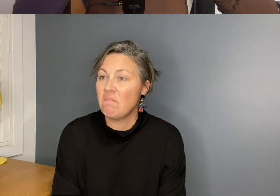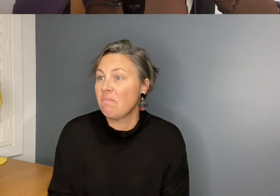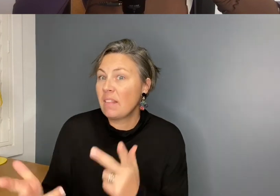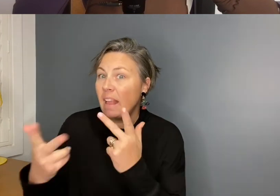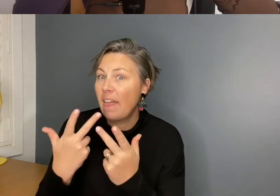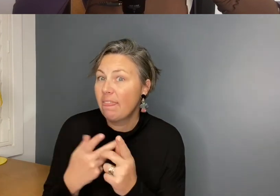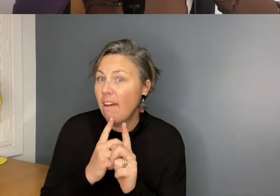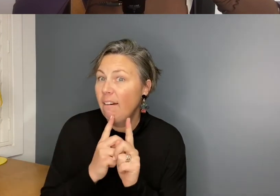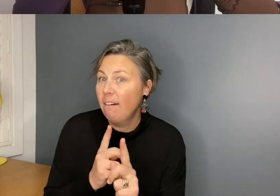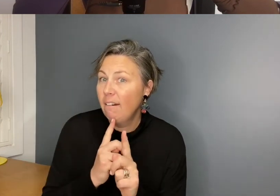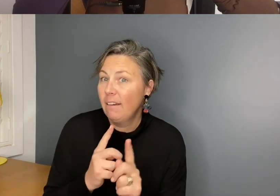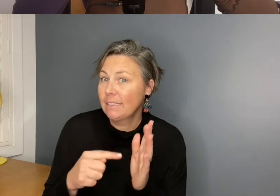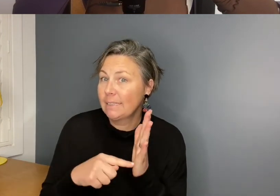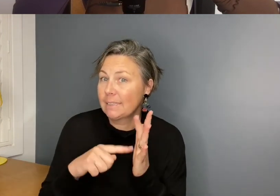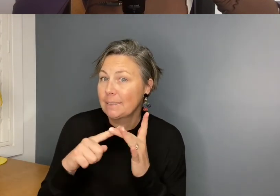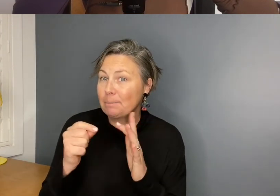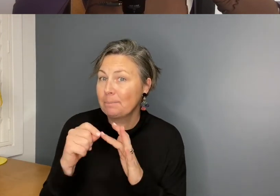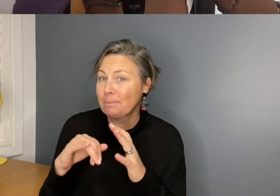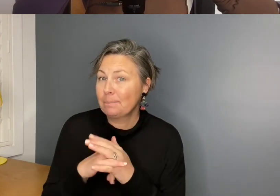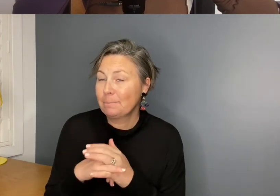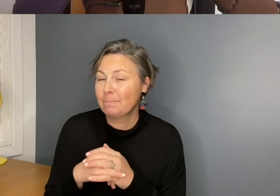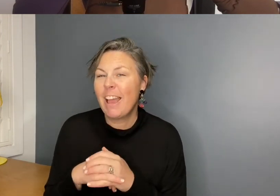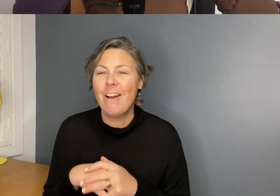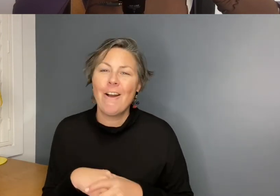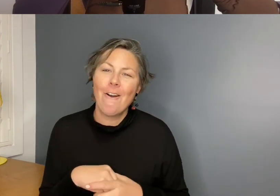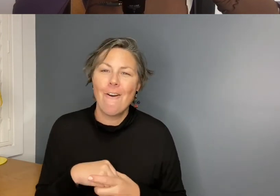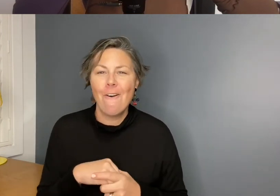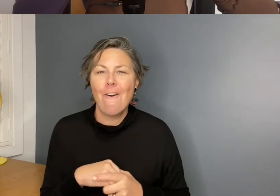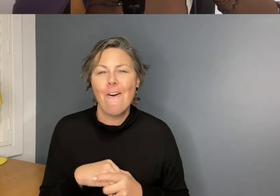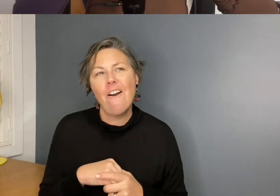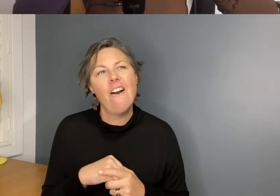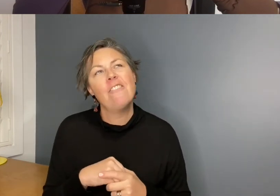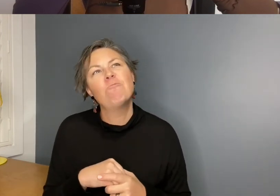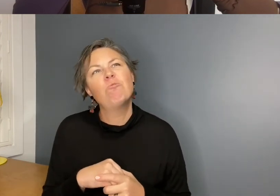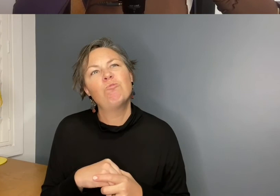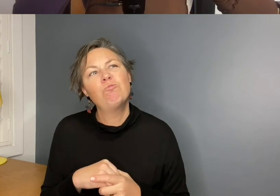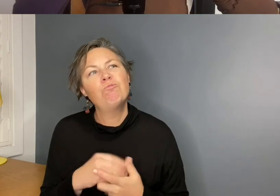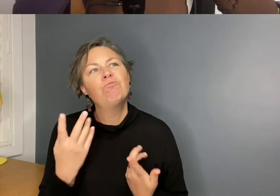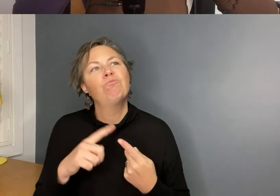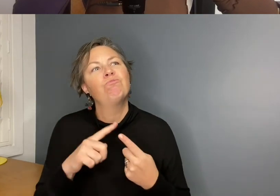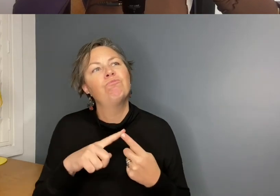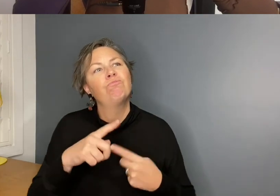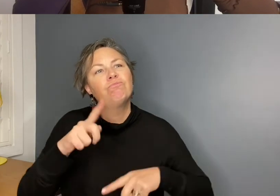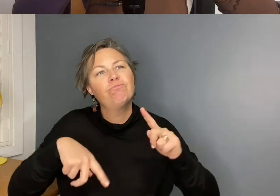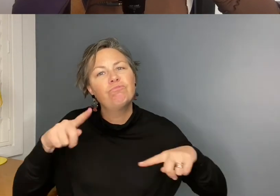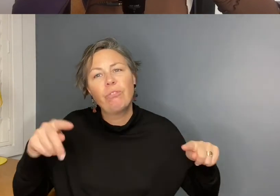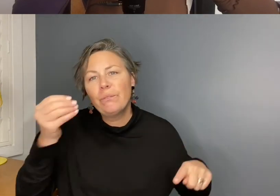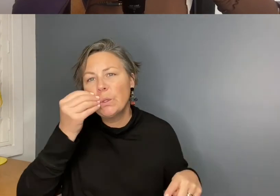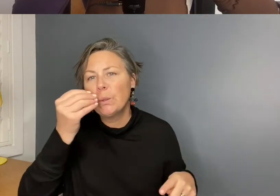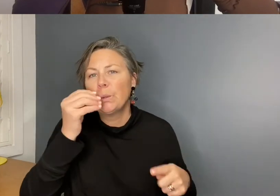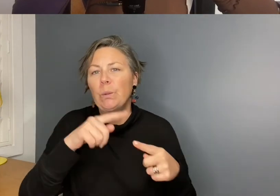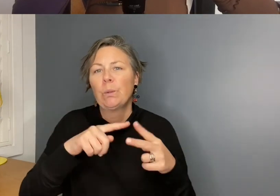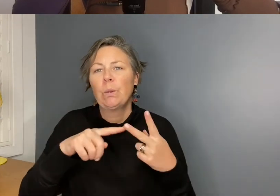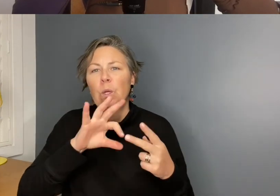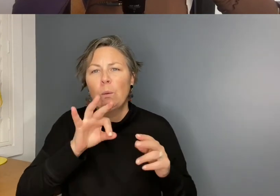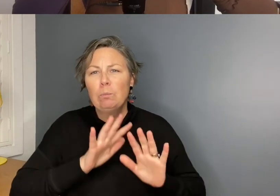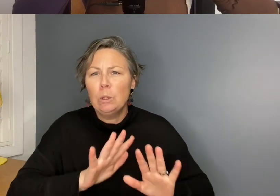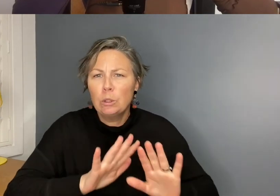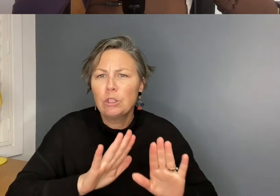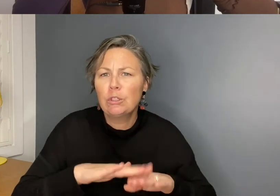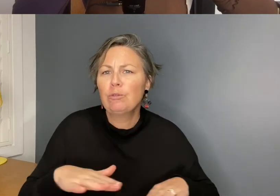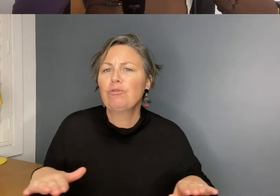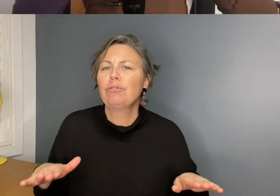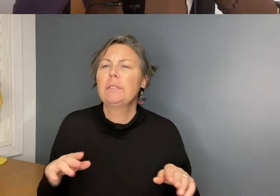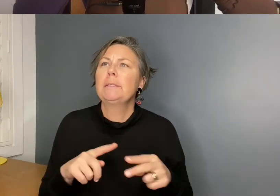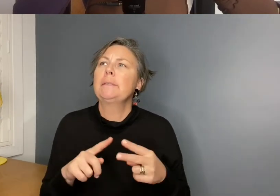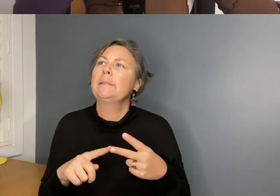tips? Oh, I would just reflect on what we said before. Diversity, variety, no pressure. And